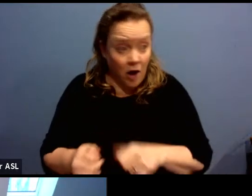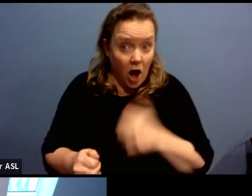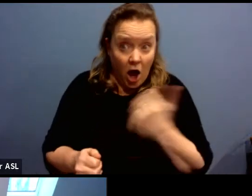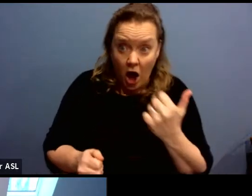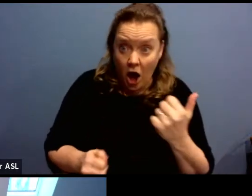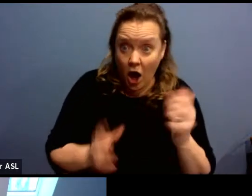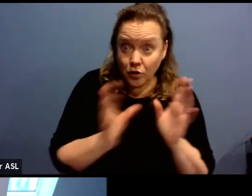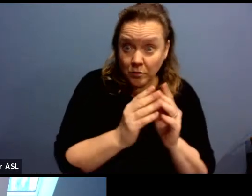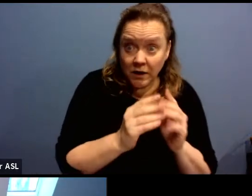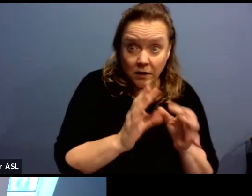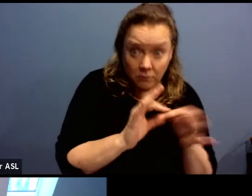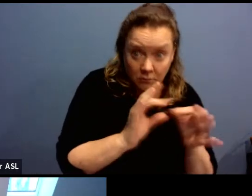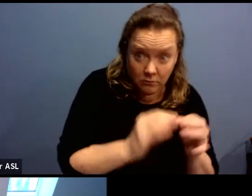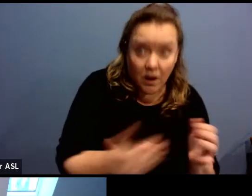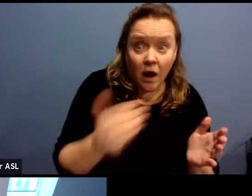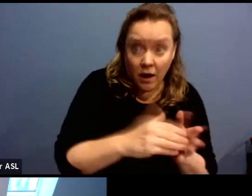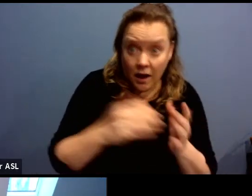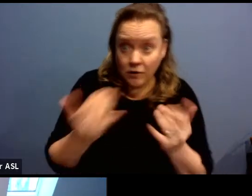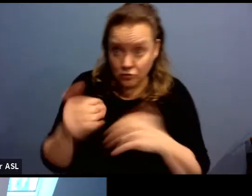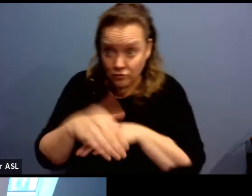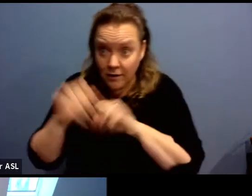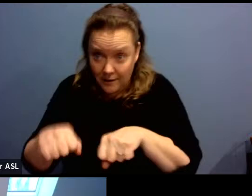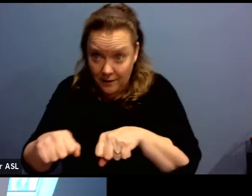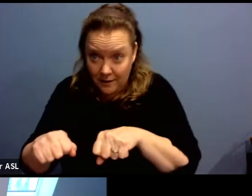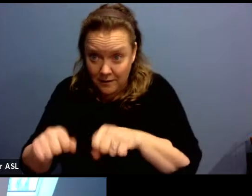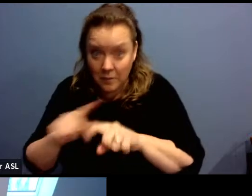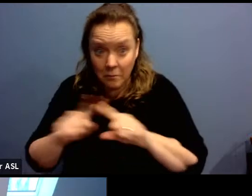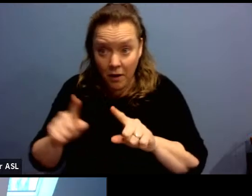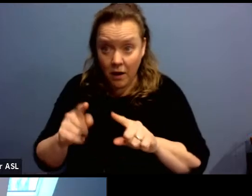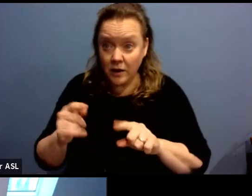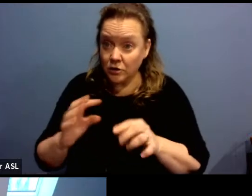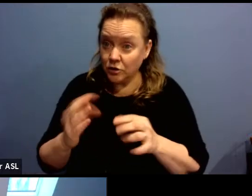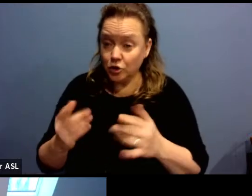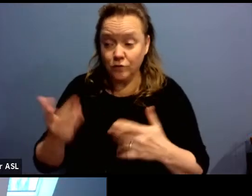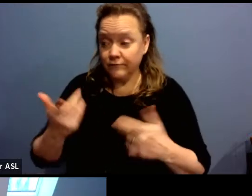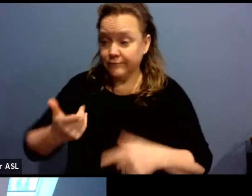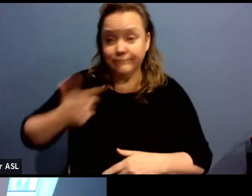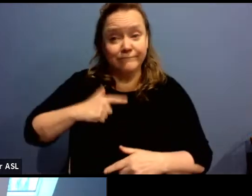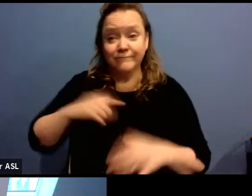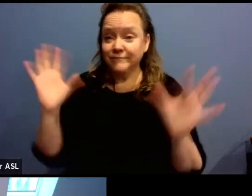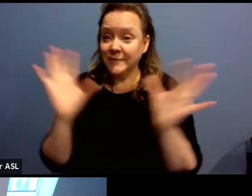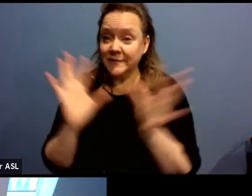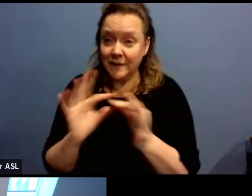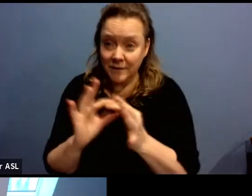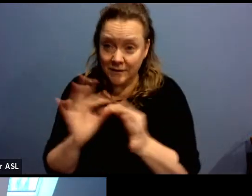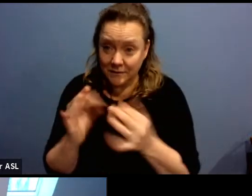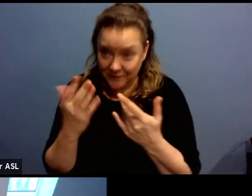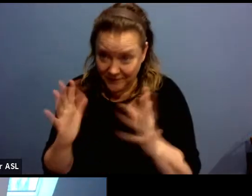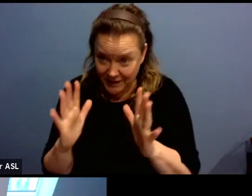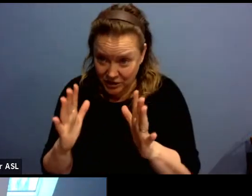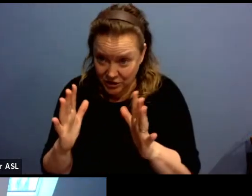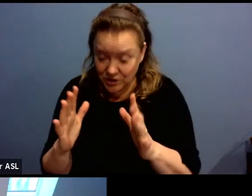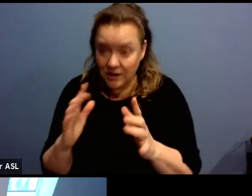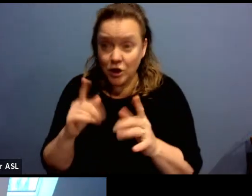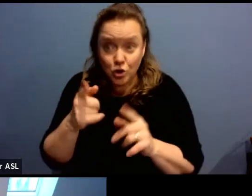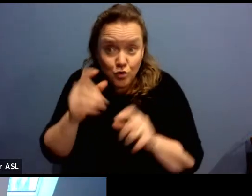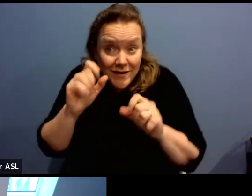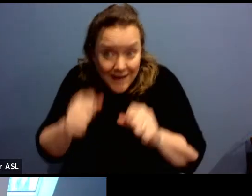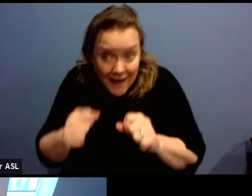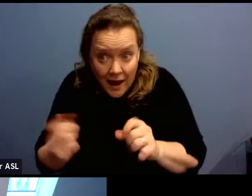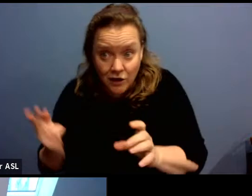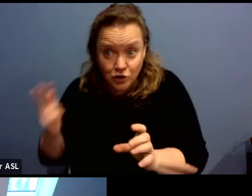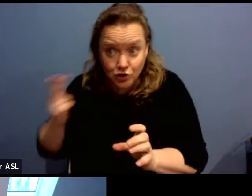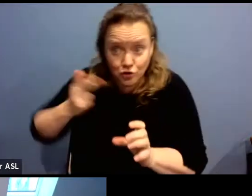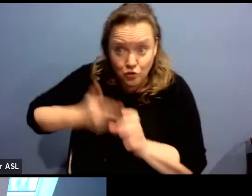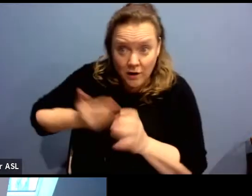have the option to rejoin the speaker's queue, please note that we cannot accept additional testimony at